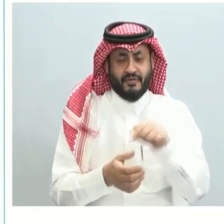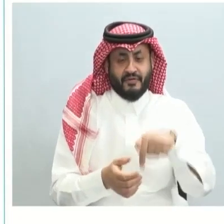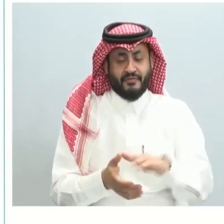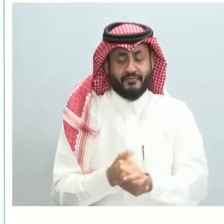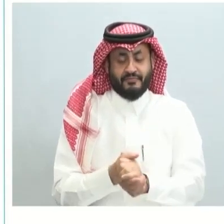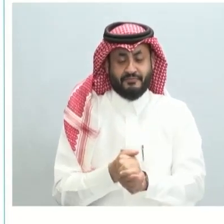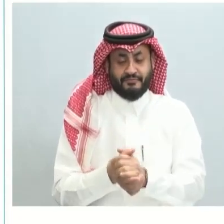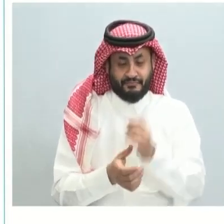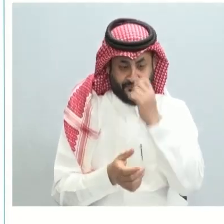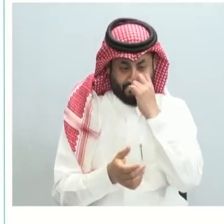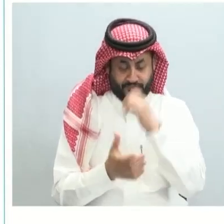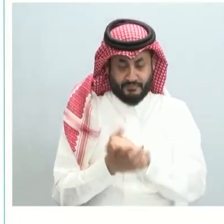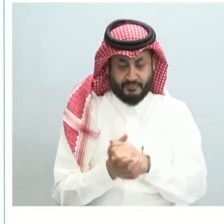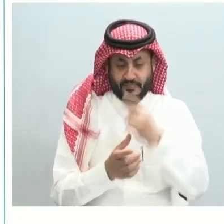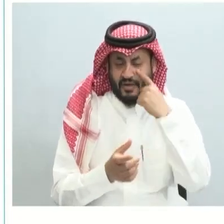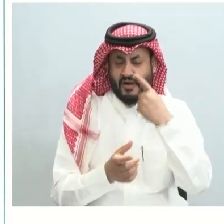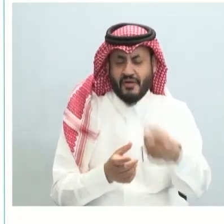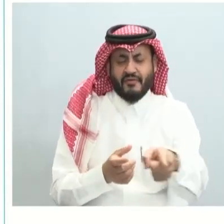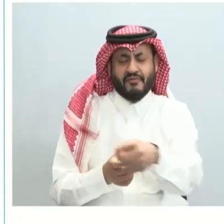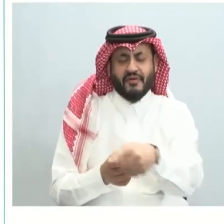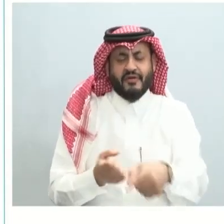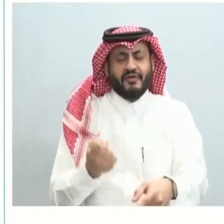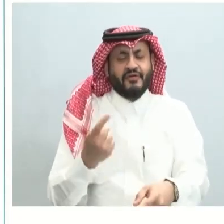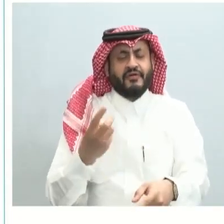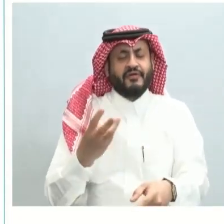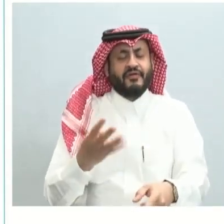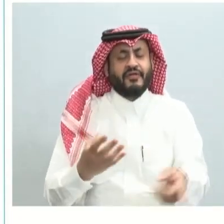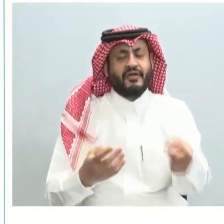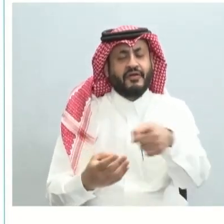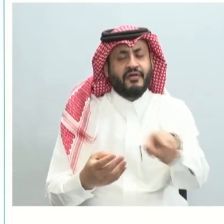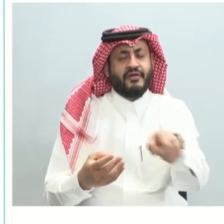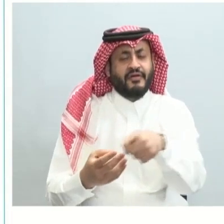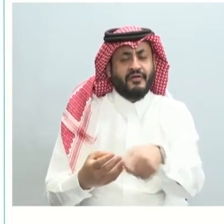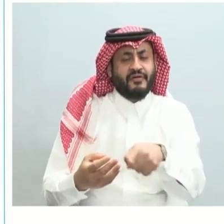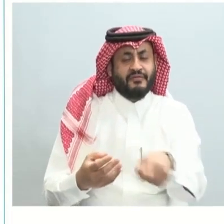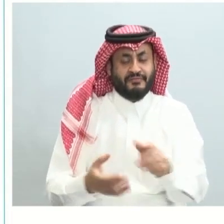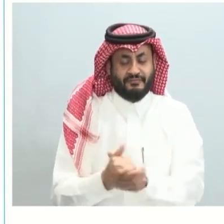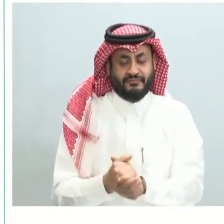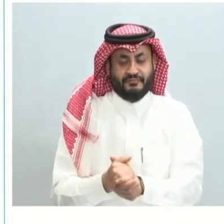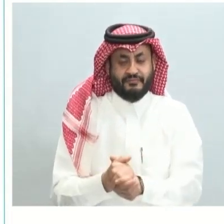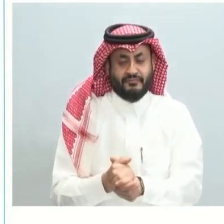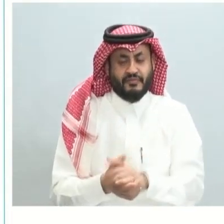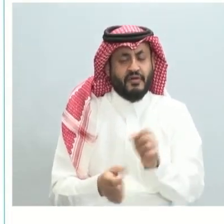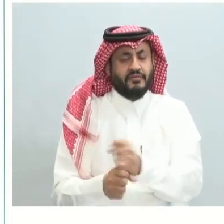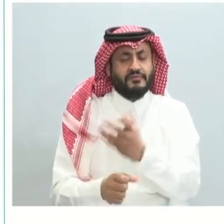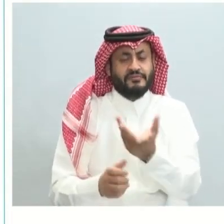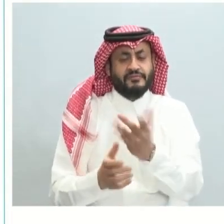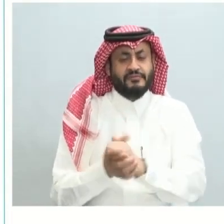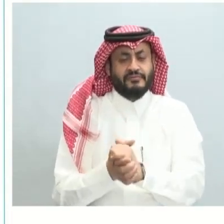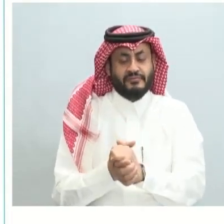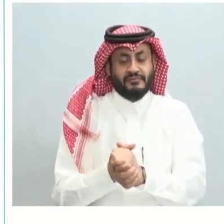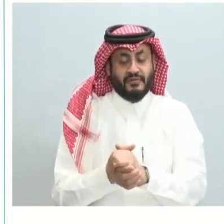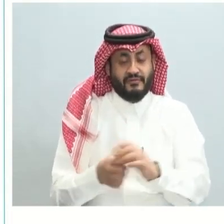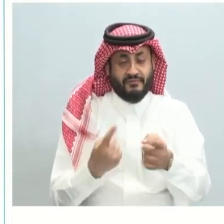lesson, which is, I would like you to find the numbers and draw lines. So what we're going to do here is that we're going